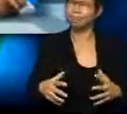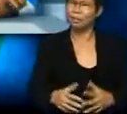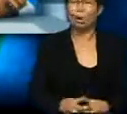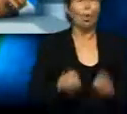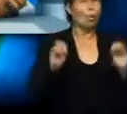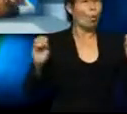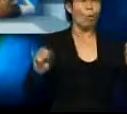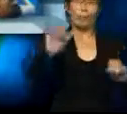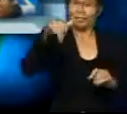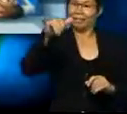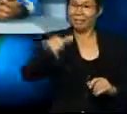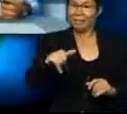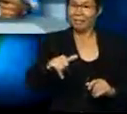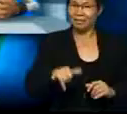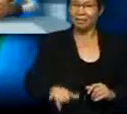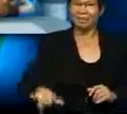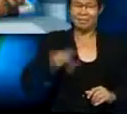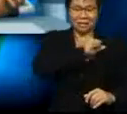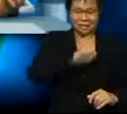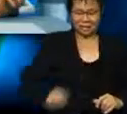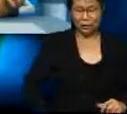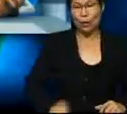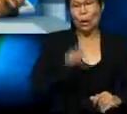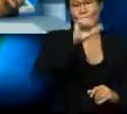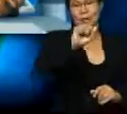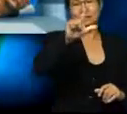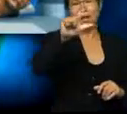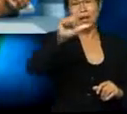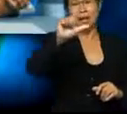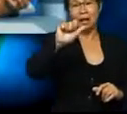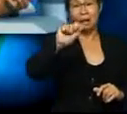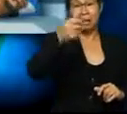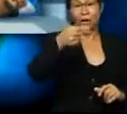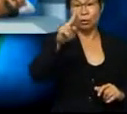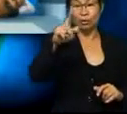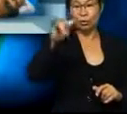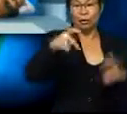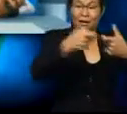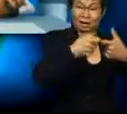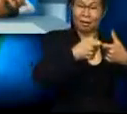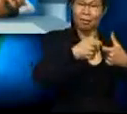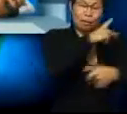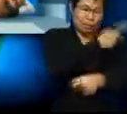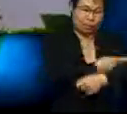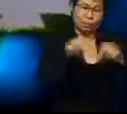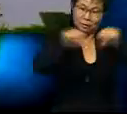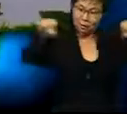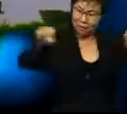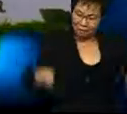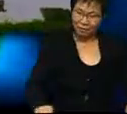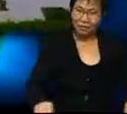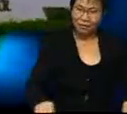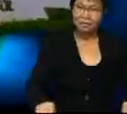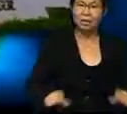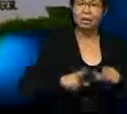Oh yes, the Sultan Salahuddin Abdul Aziz Electric Power Station. It